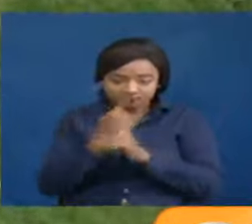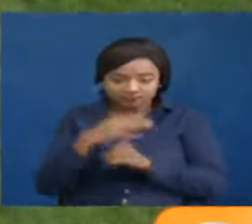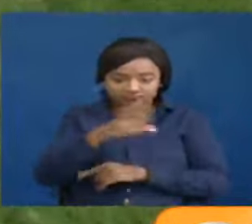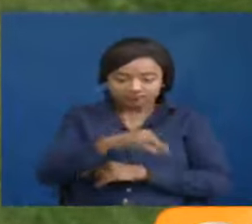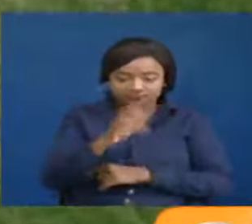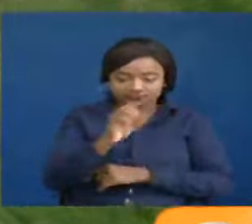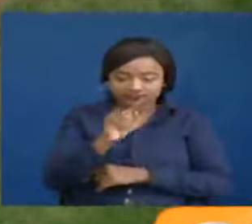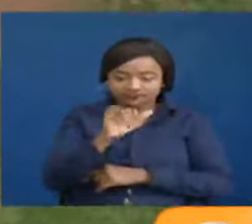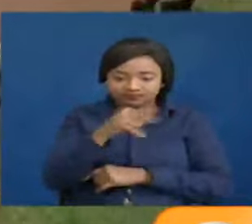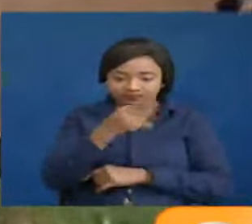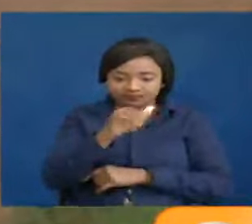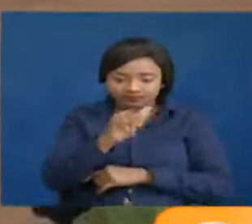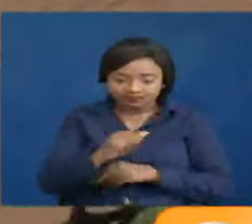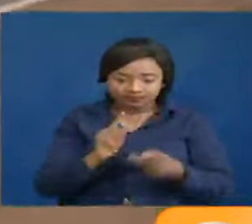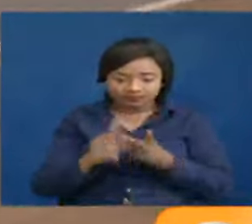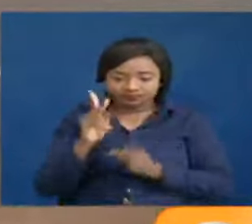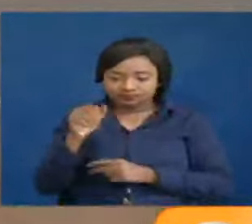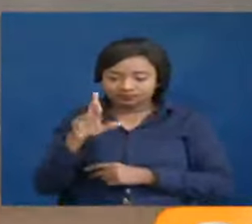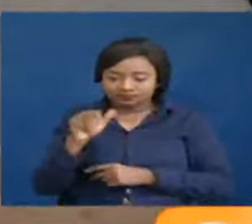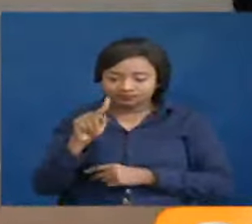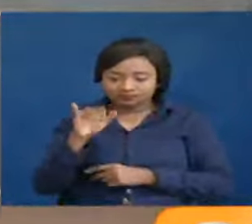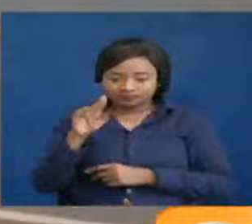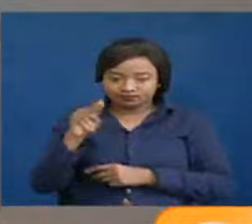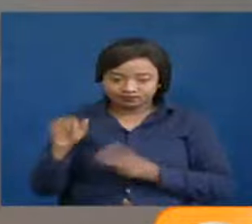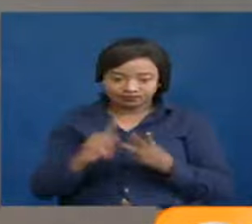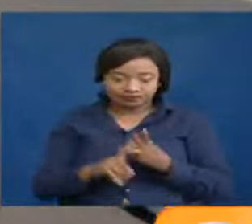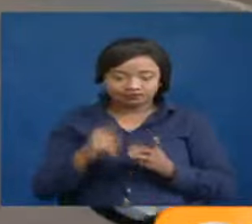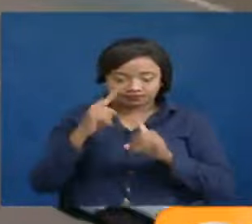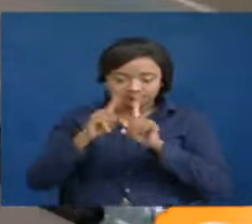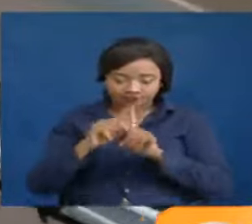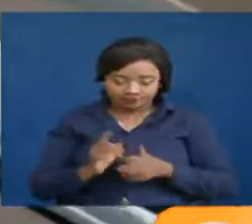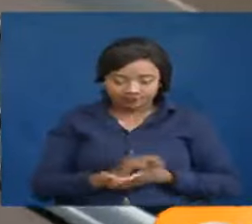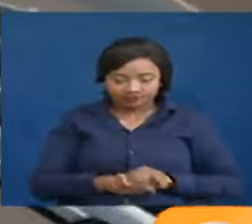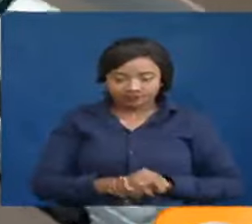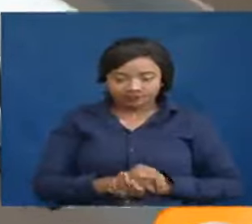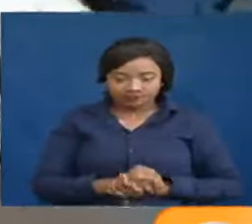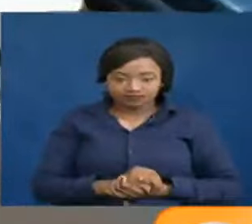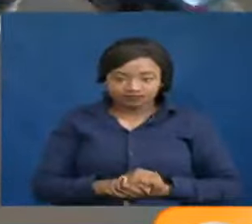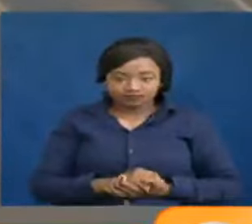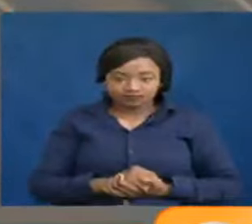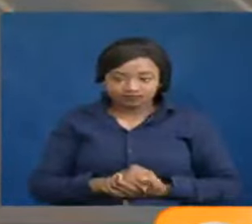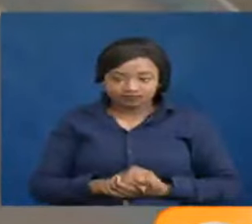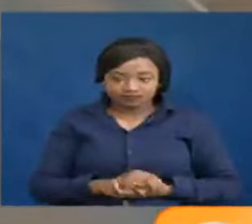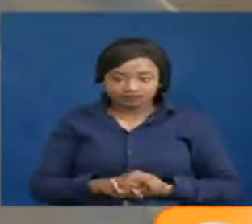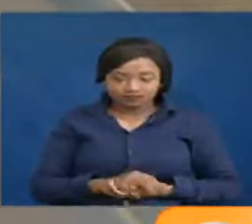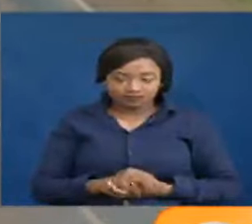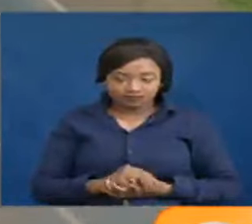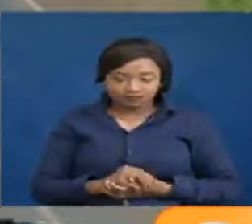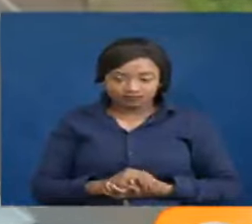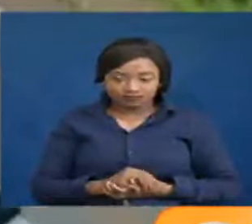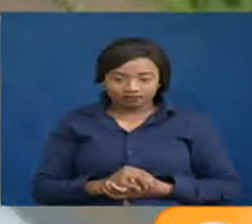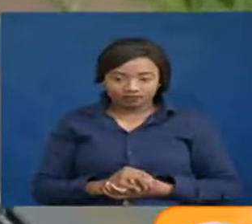Karatina, Gatitu and Giakanja. Mary Mwoki, Citizen TV, Murang'a County.